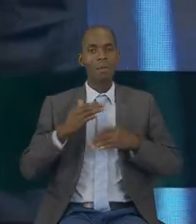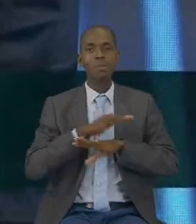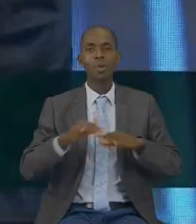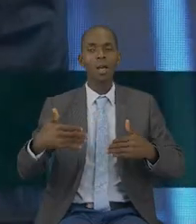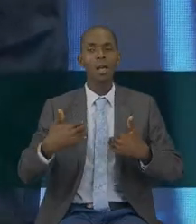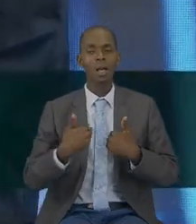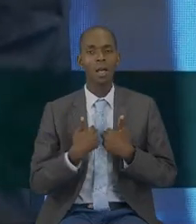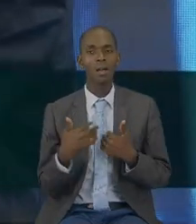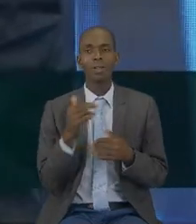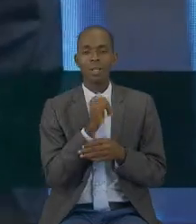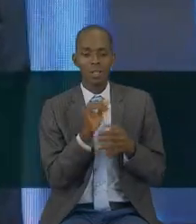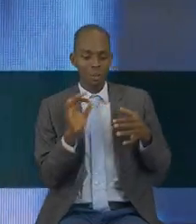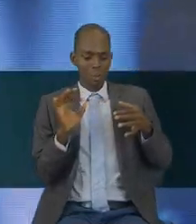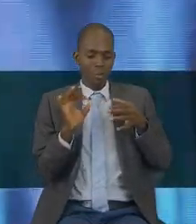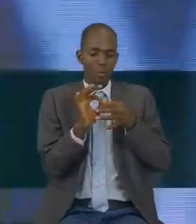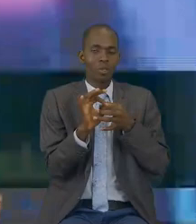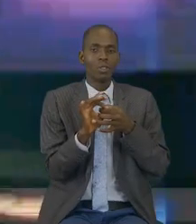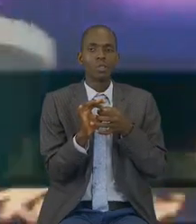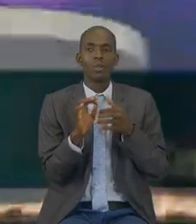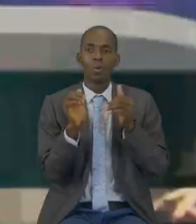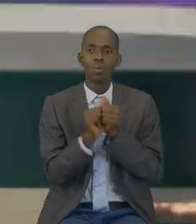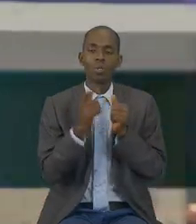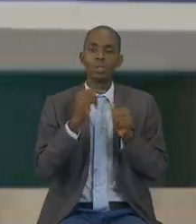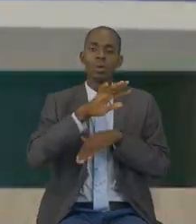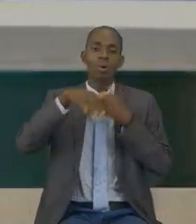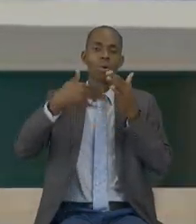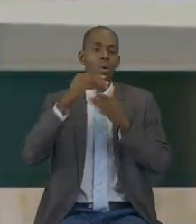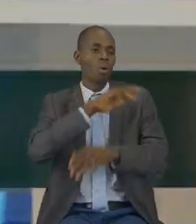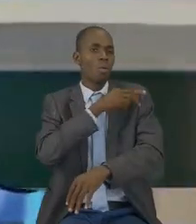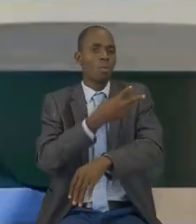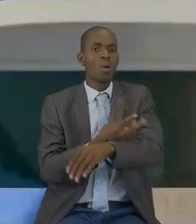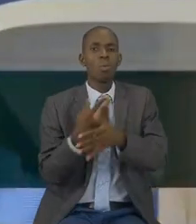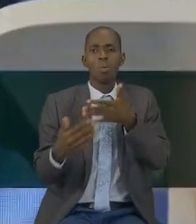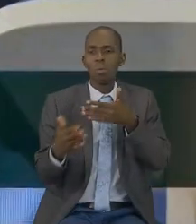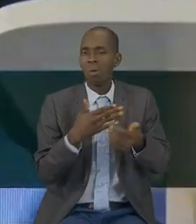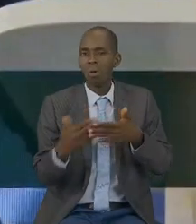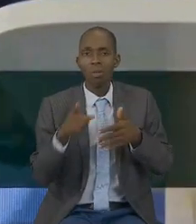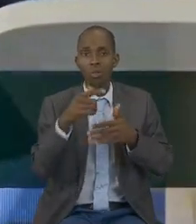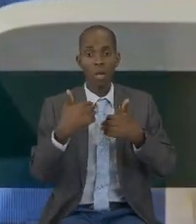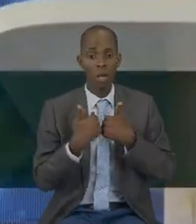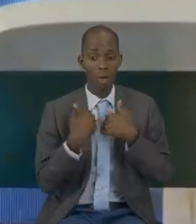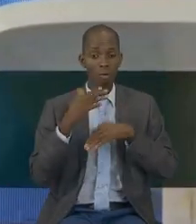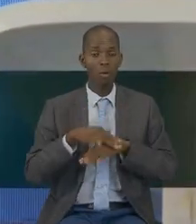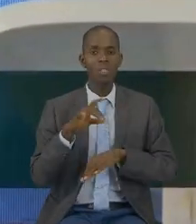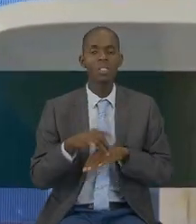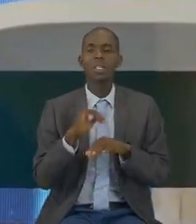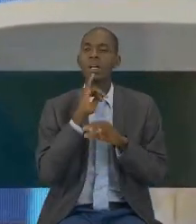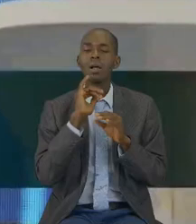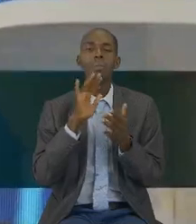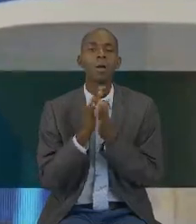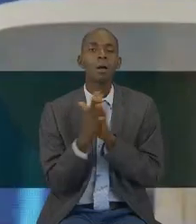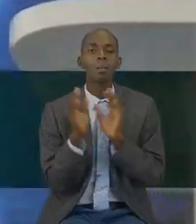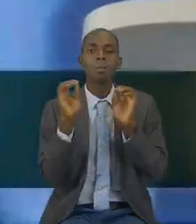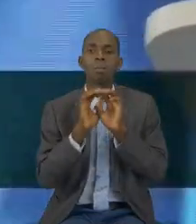a link, a connection with the Almighty. Whatever you have on earth, it's nothing. You